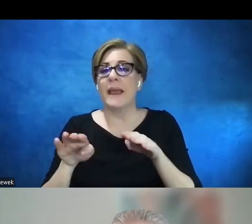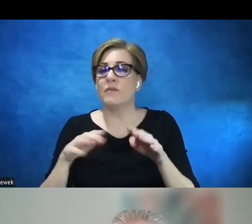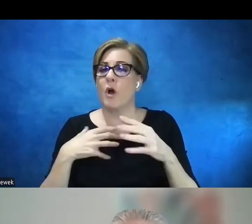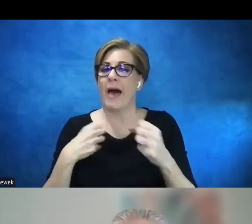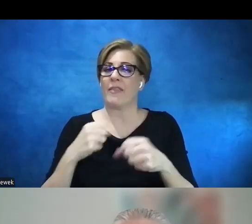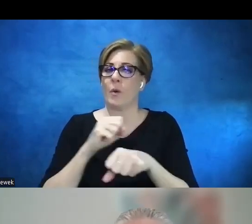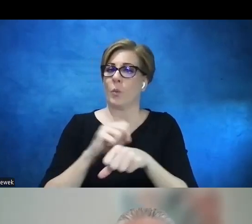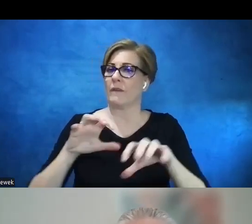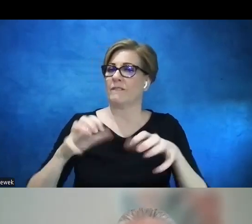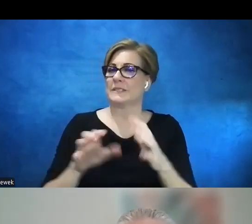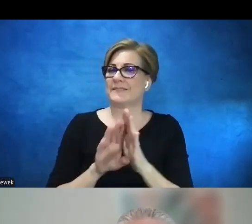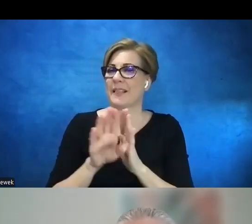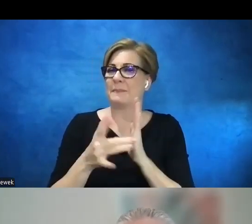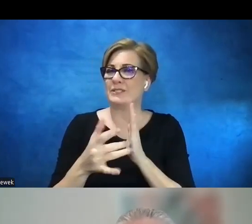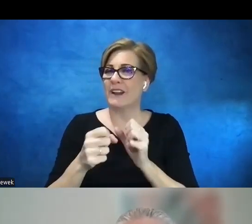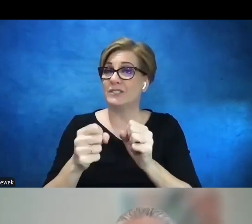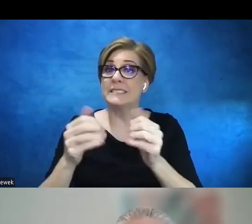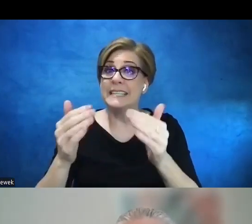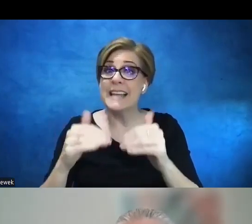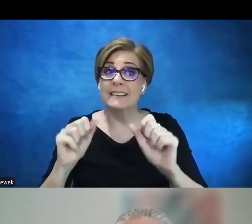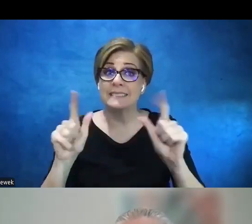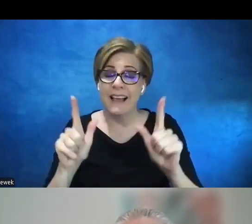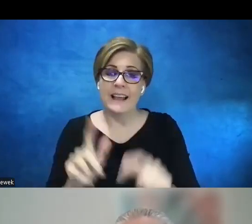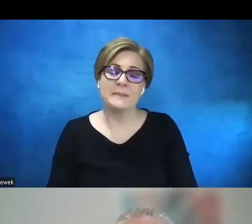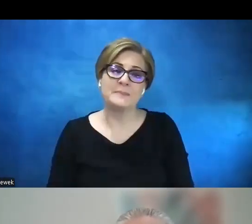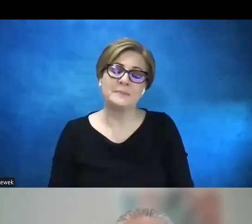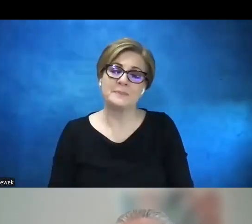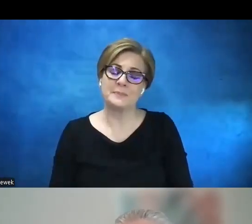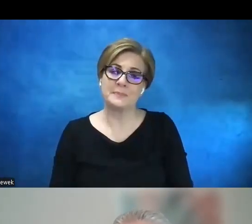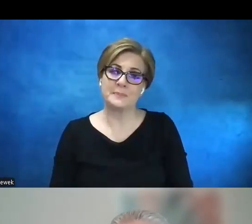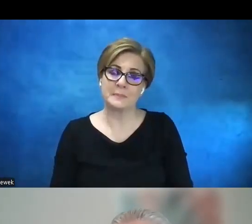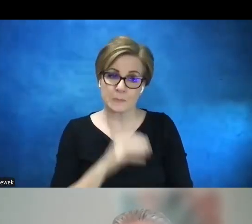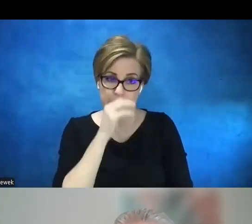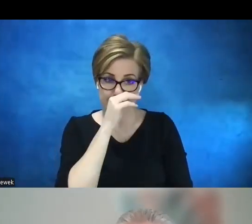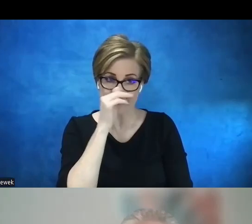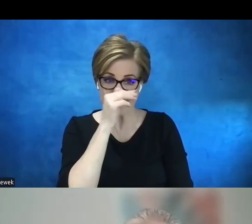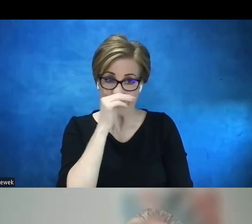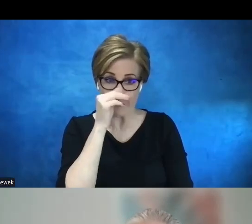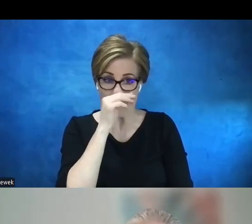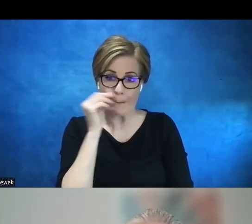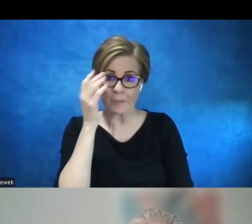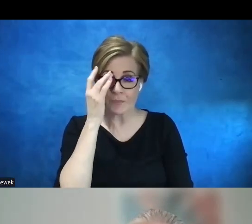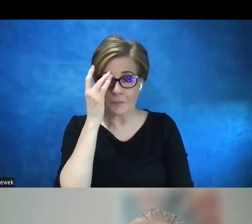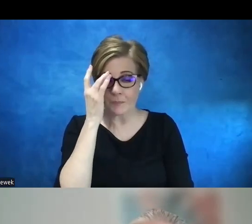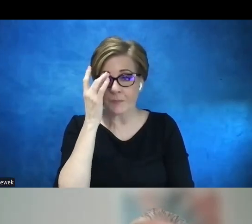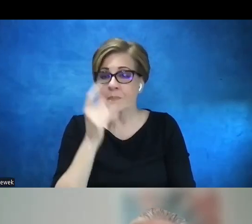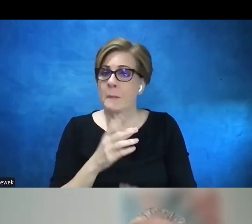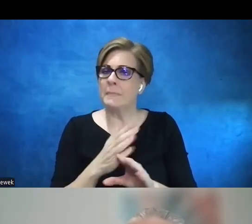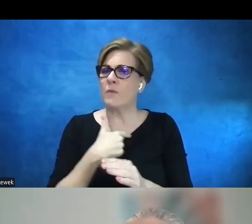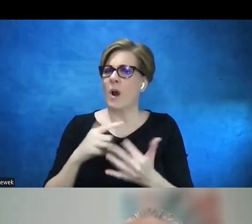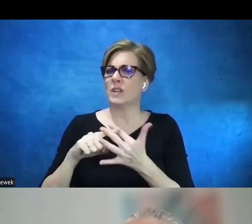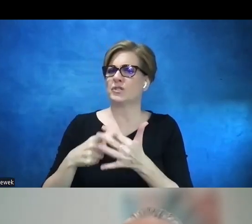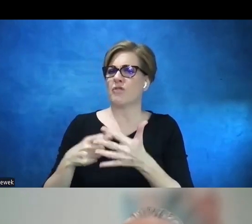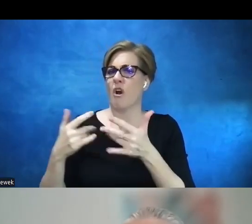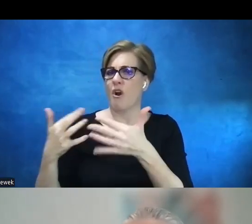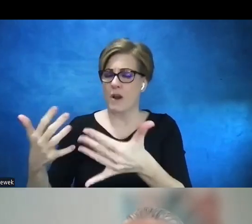slide. I am going to take just a minute to kind of set the stage, because this is kind